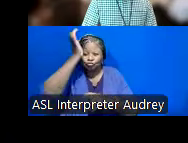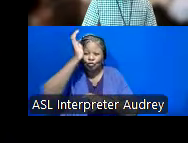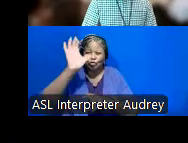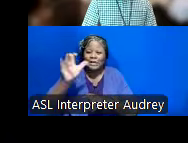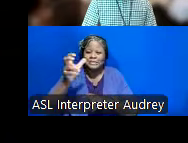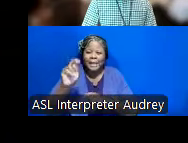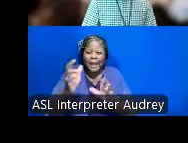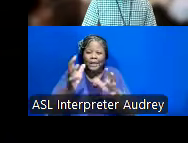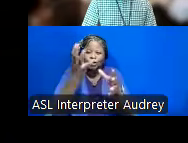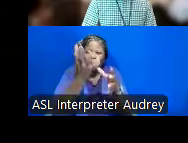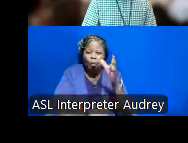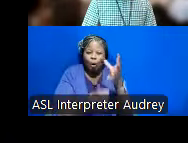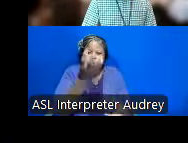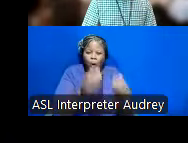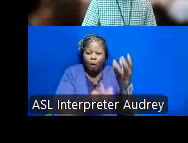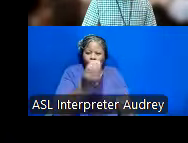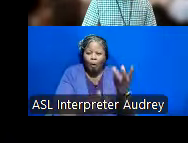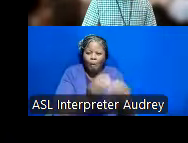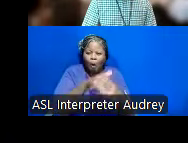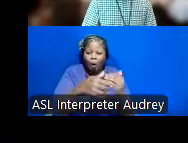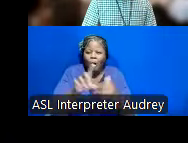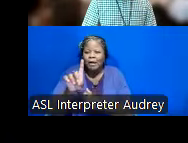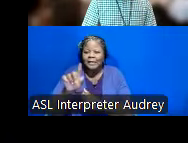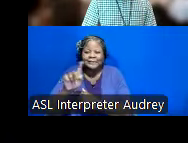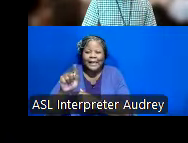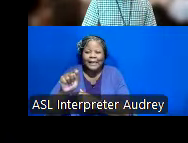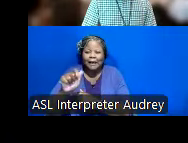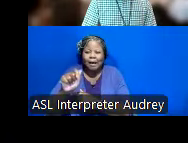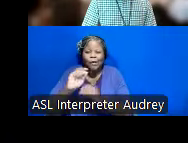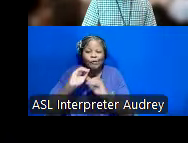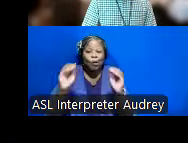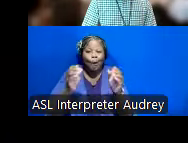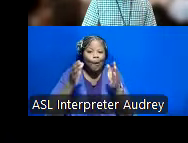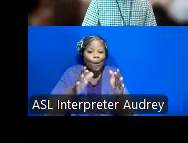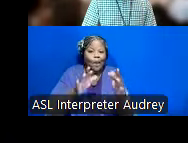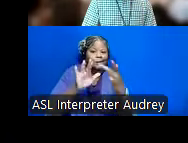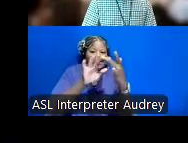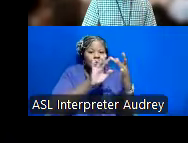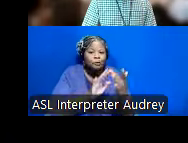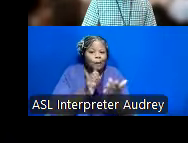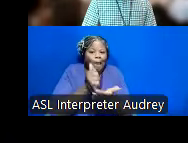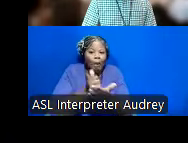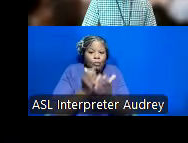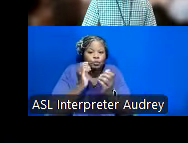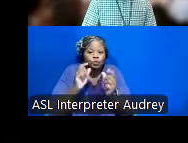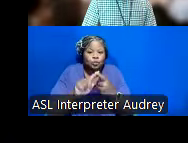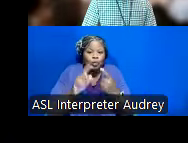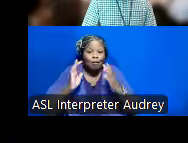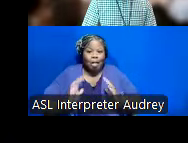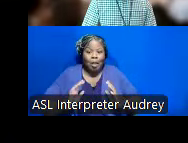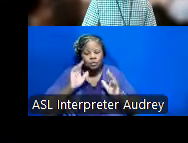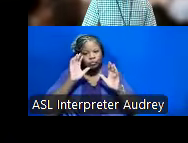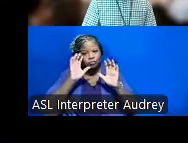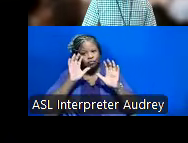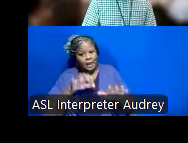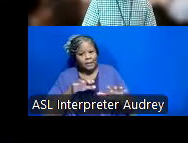absorbing all of the client data with no pathway to get to somebody who can help a client was really striking, and kind of